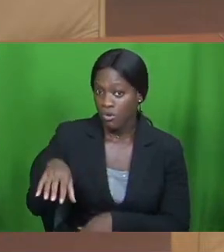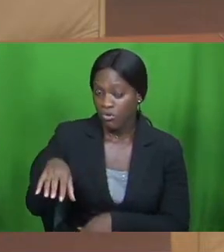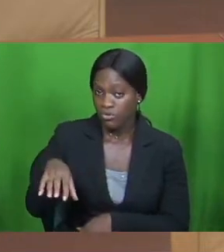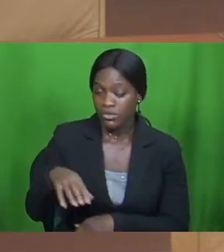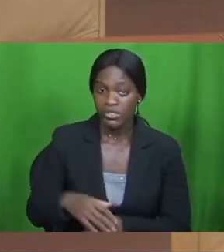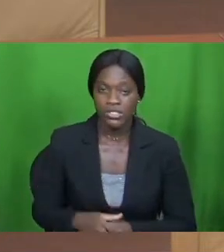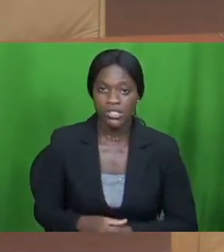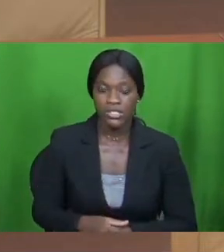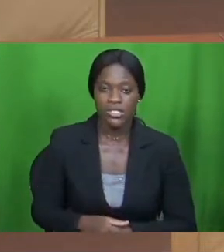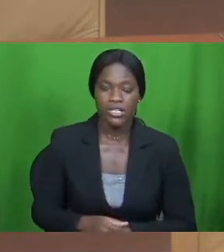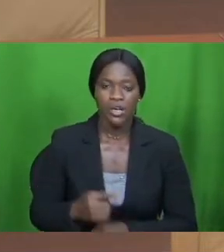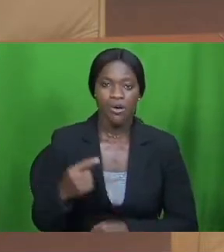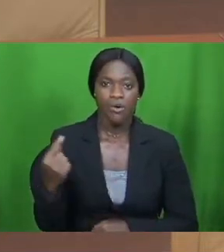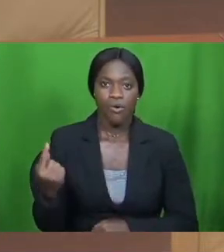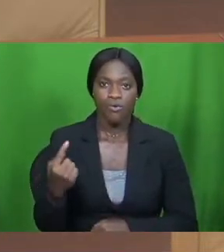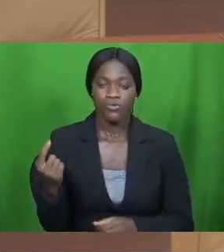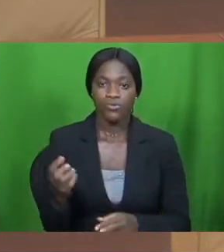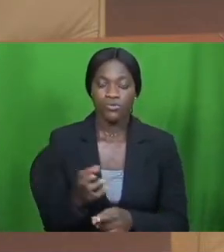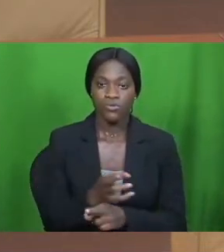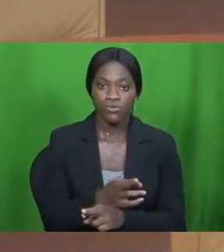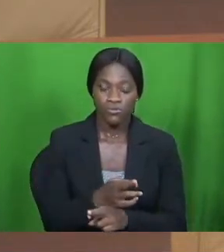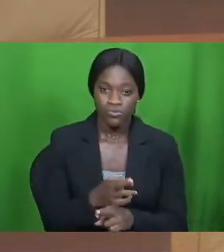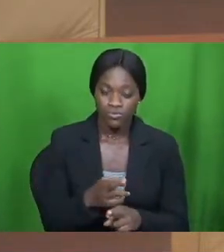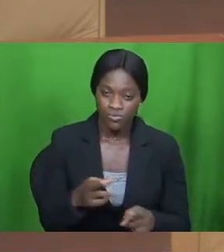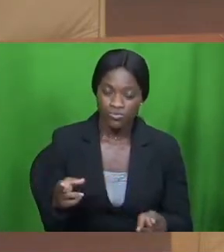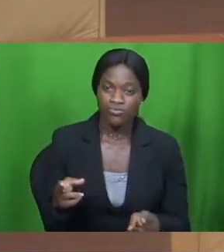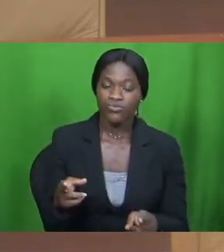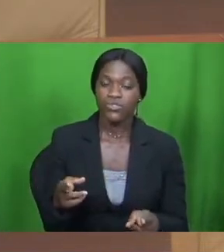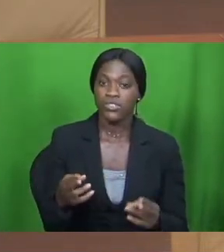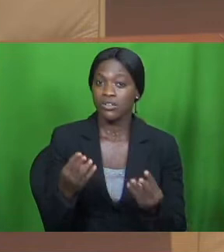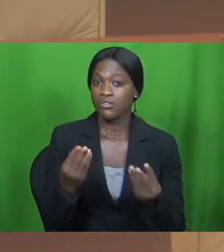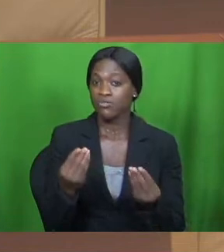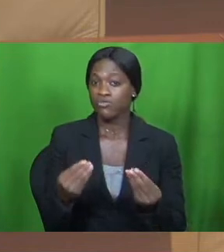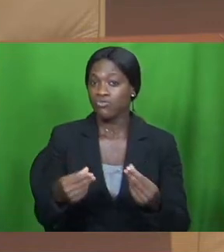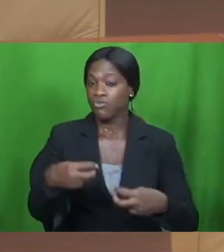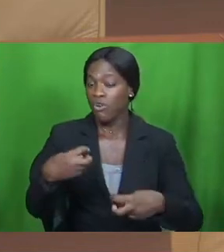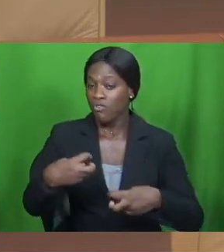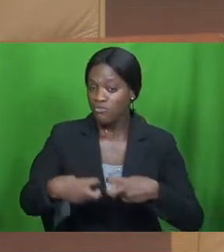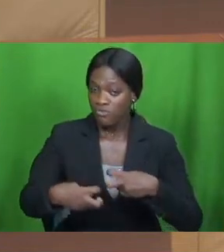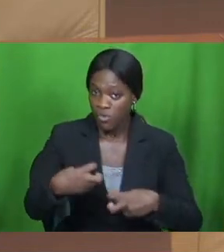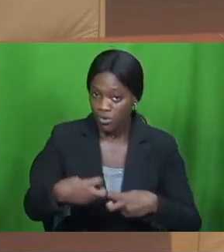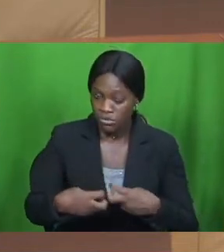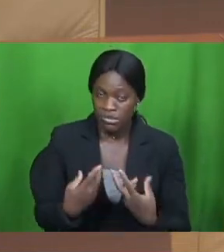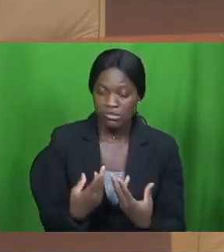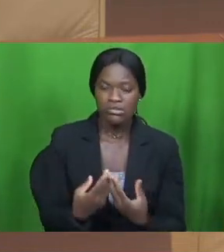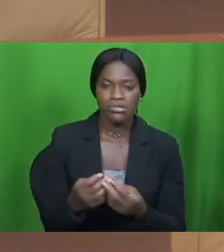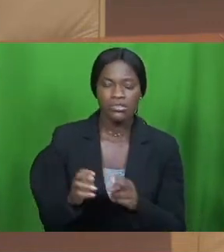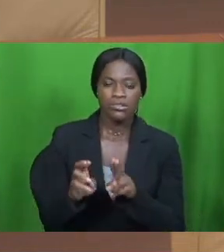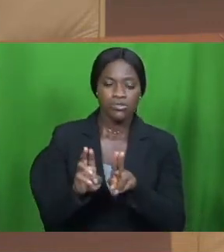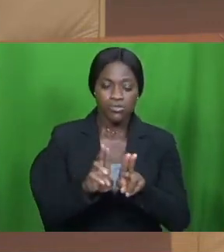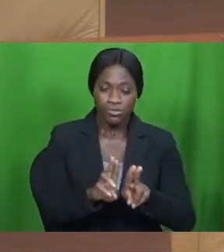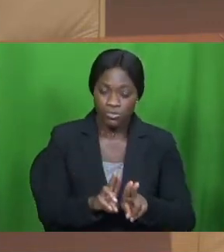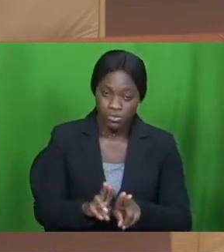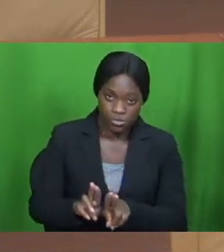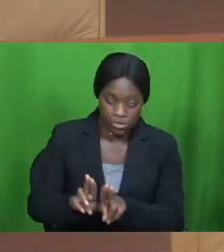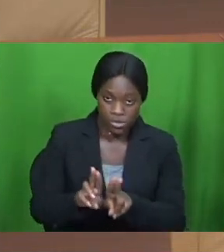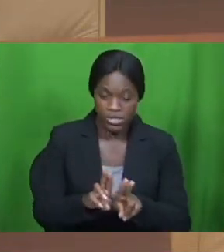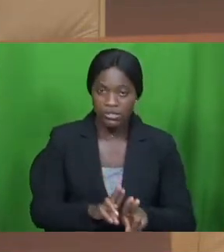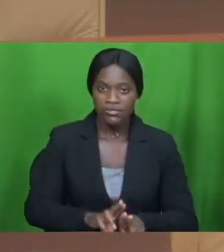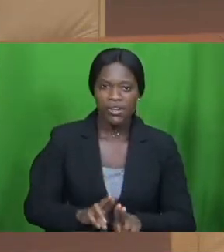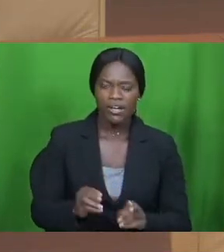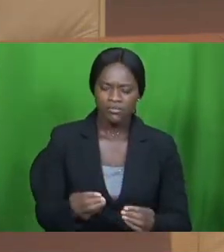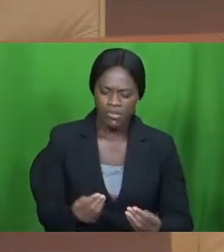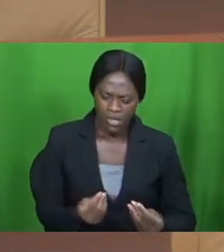was always available to solve problems, to unify, to inspire the